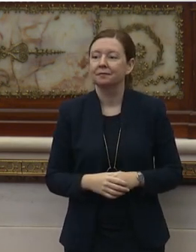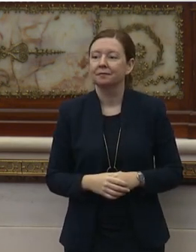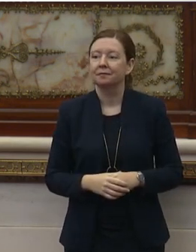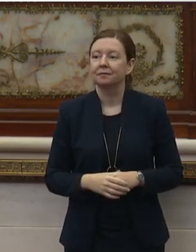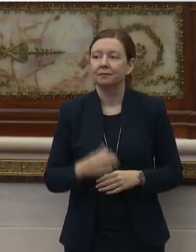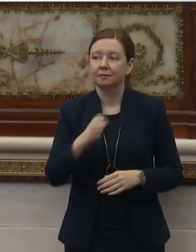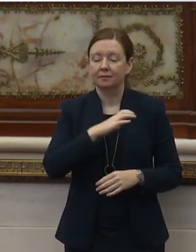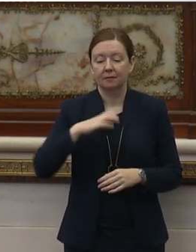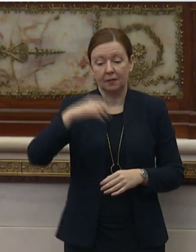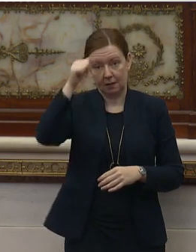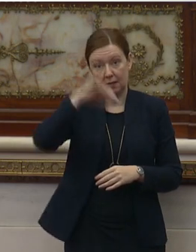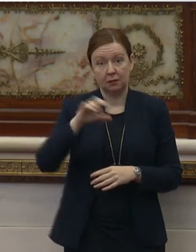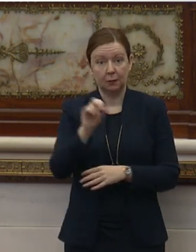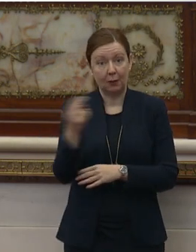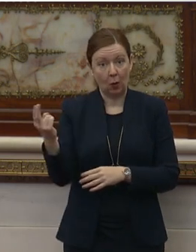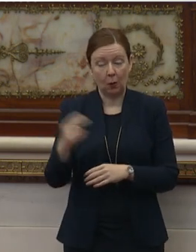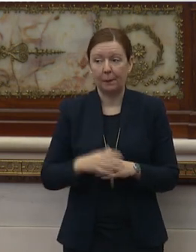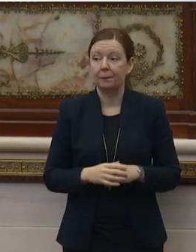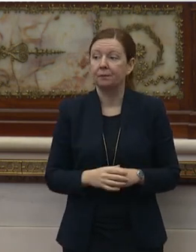Councilman O.